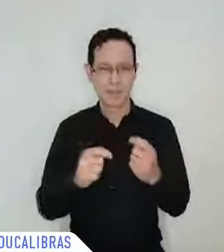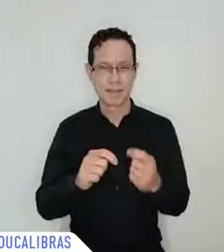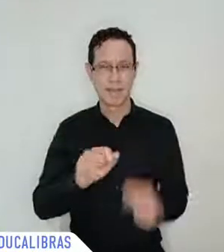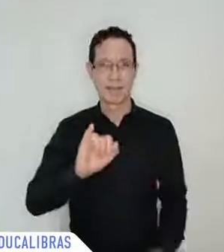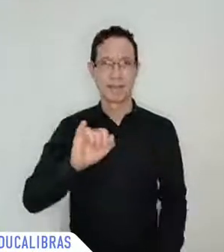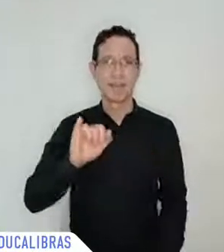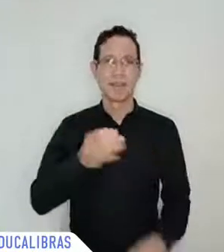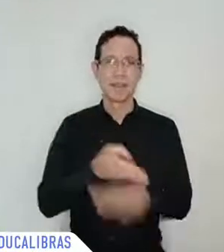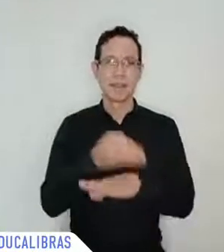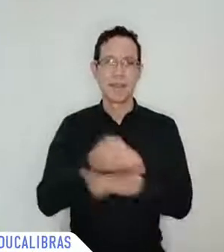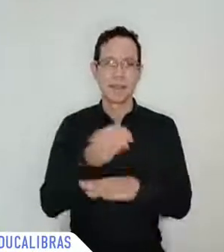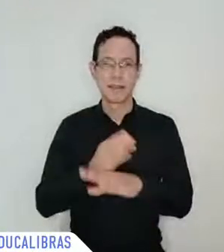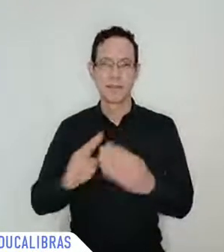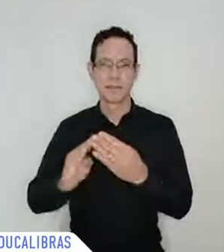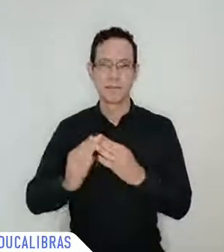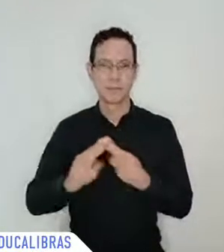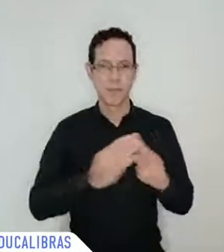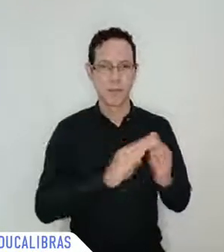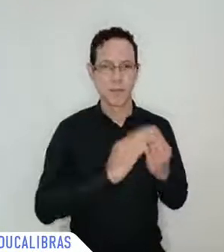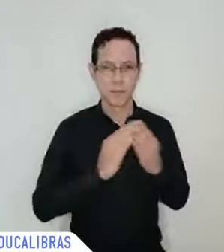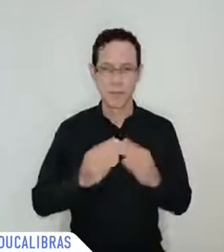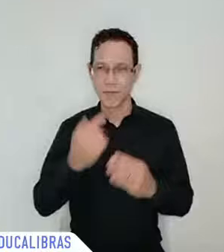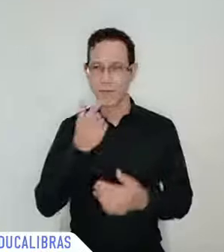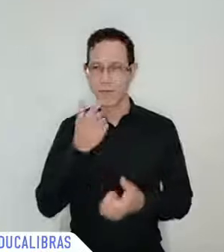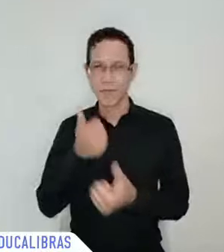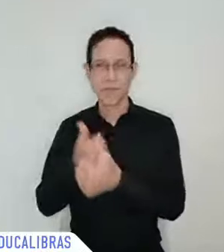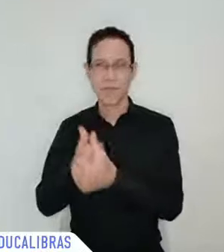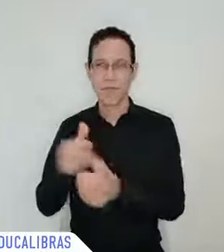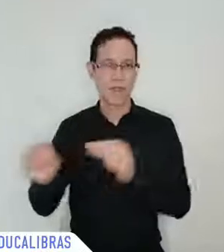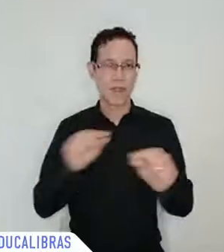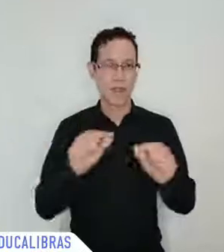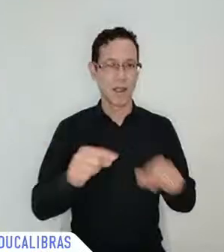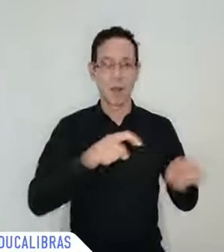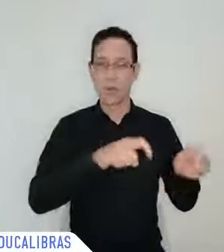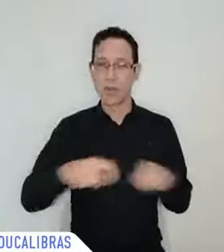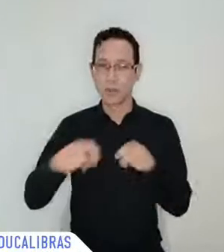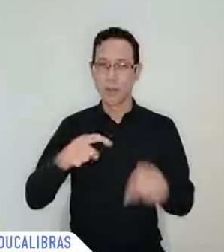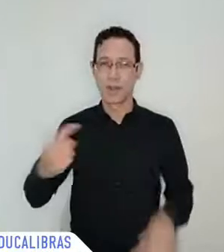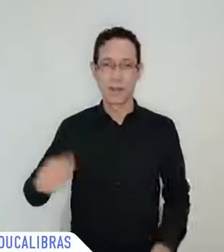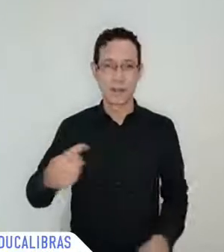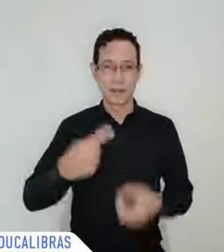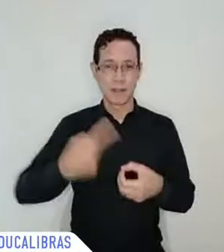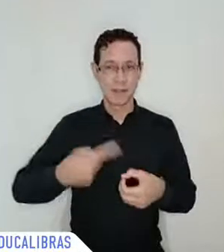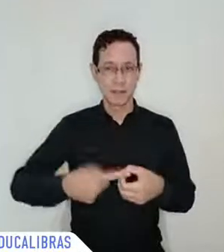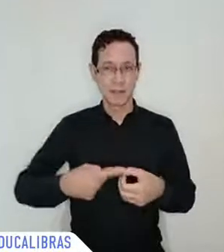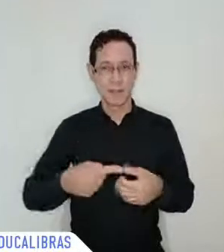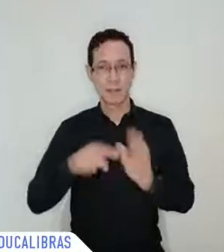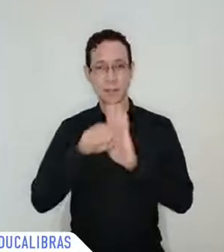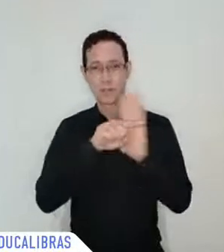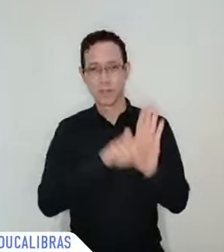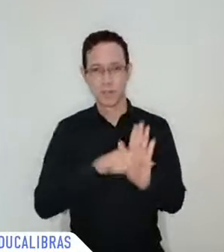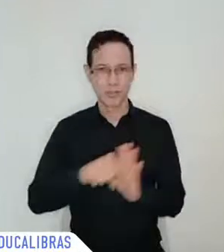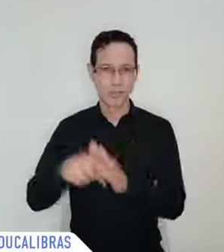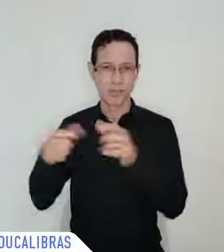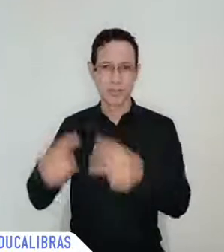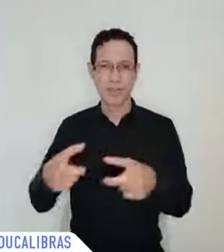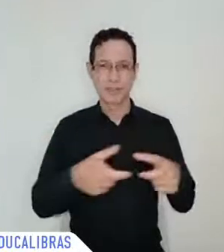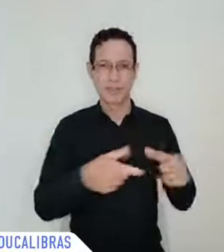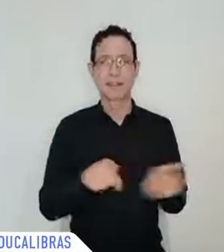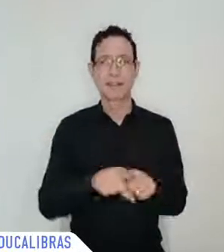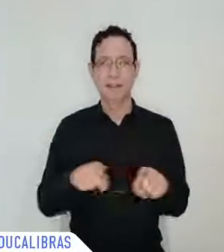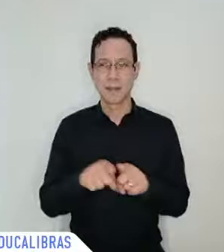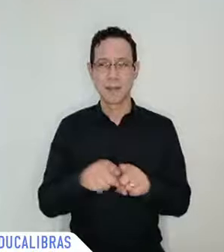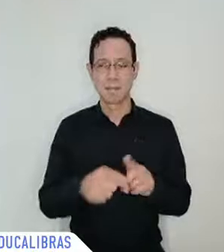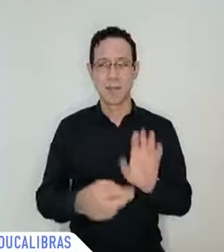from community organization is in all levels of society, passing through